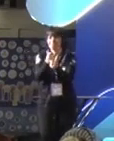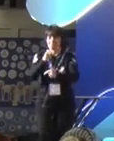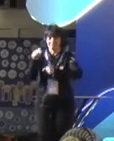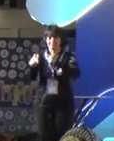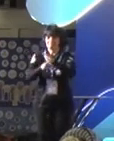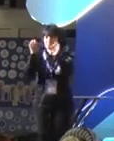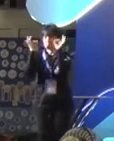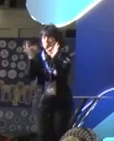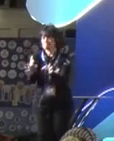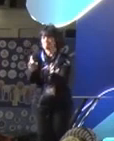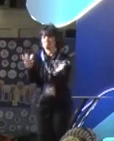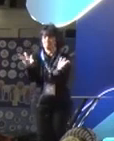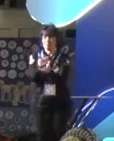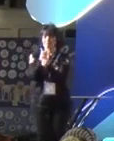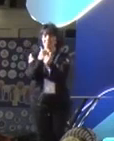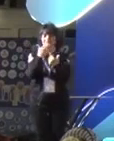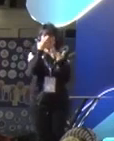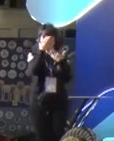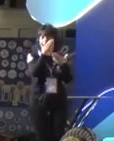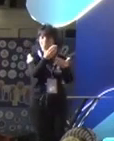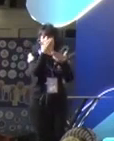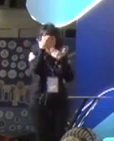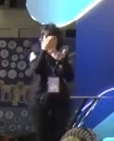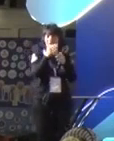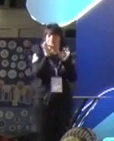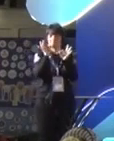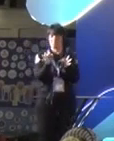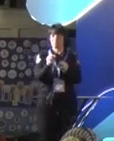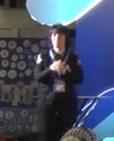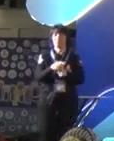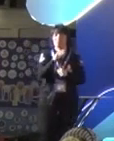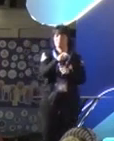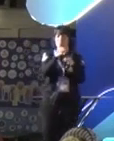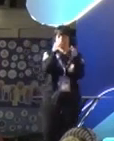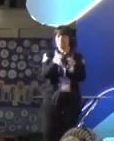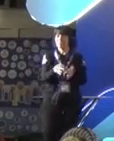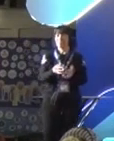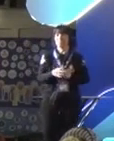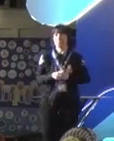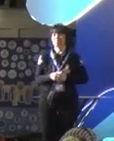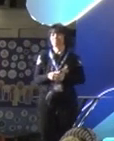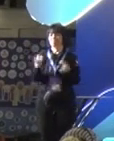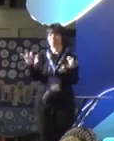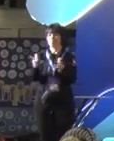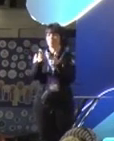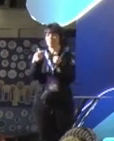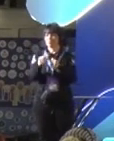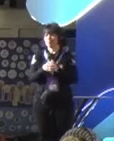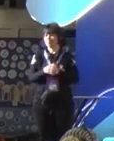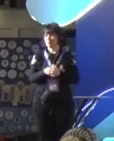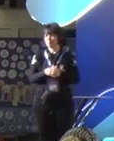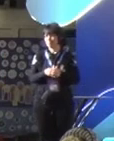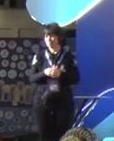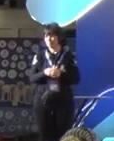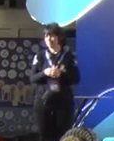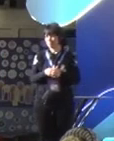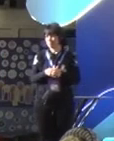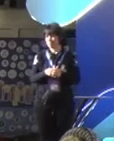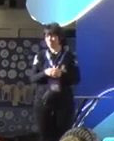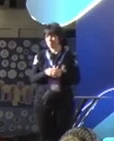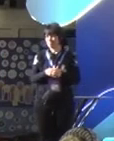That's great. Obrigada. No, thank you. That sounds amazing. Hello. You're